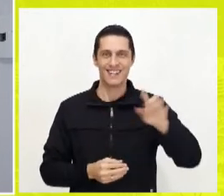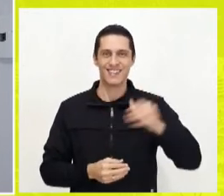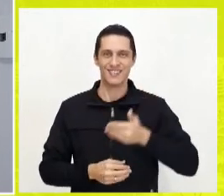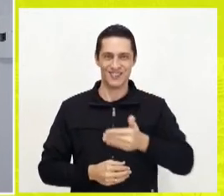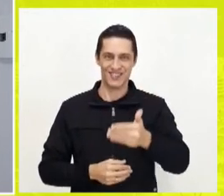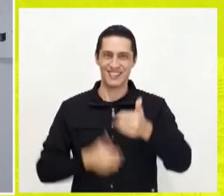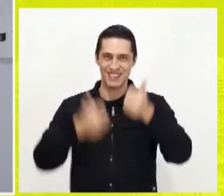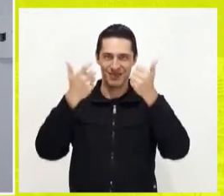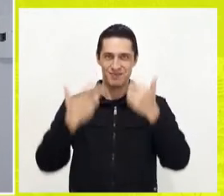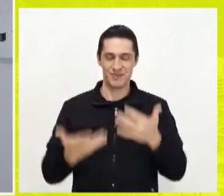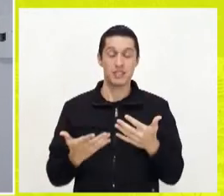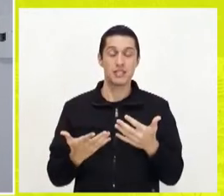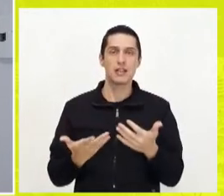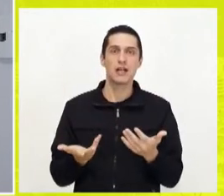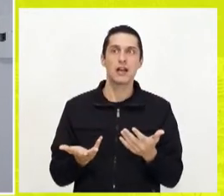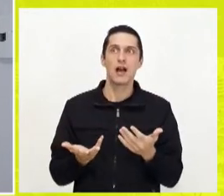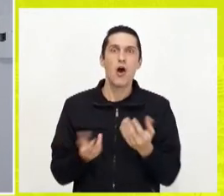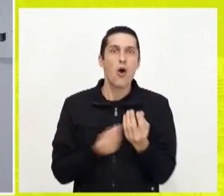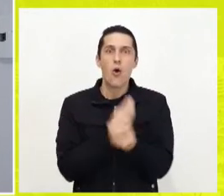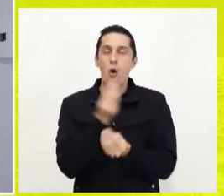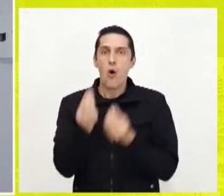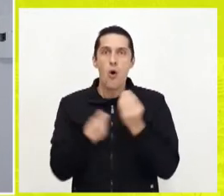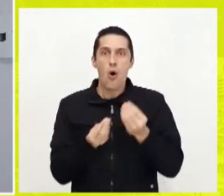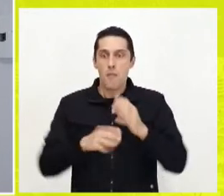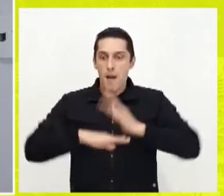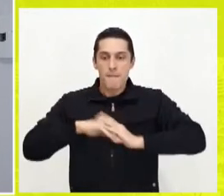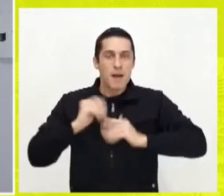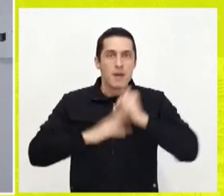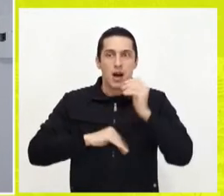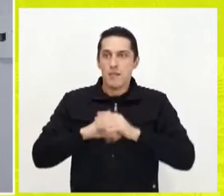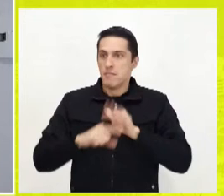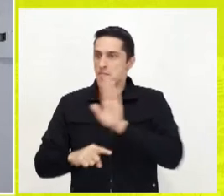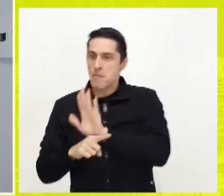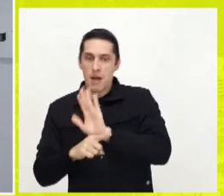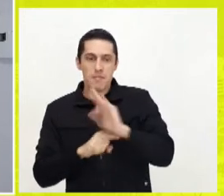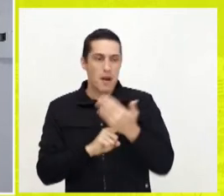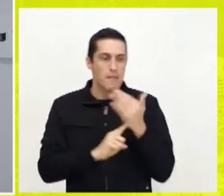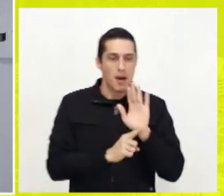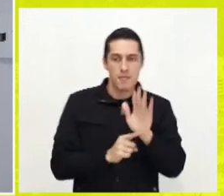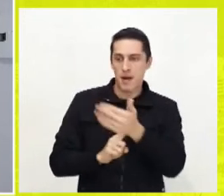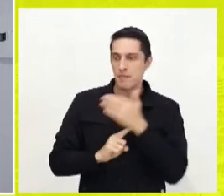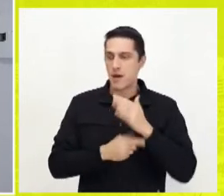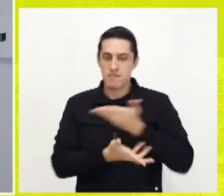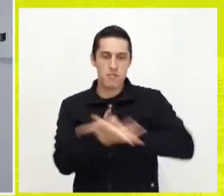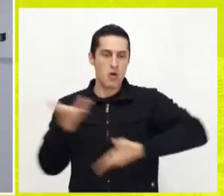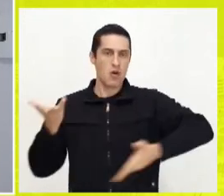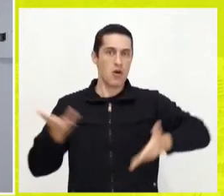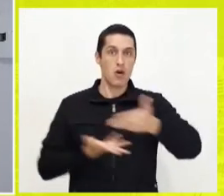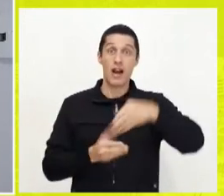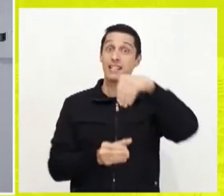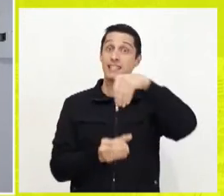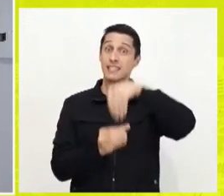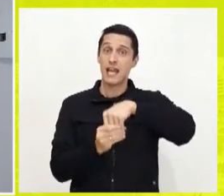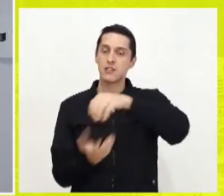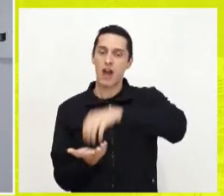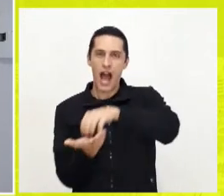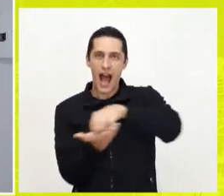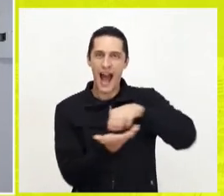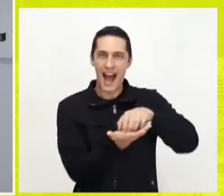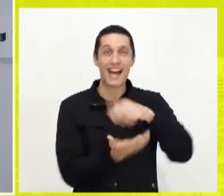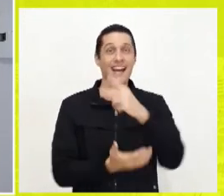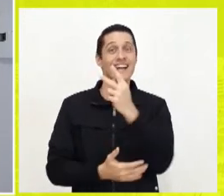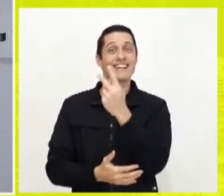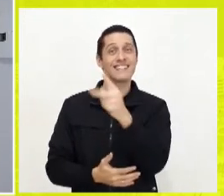importance of working collaboratively in each one's area the floor